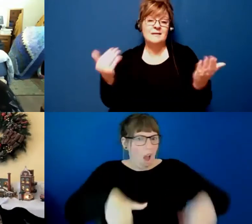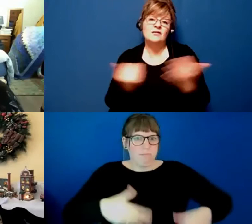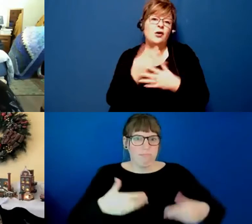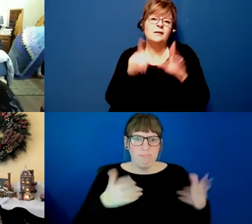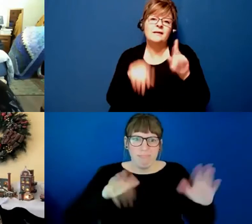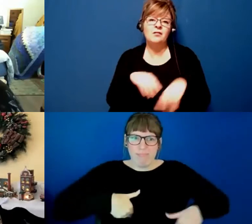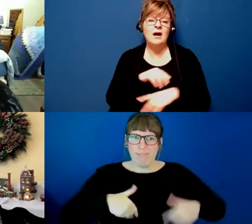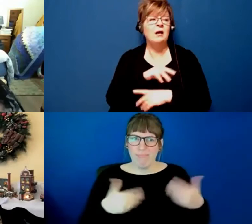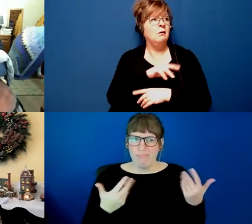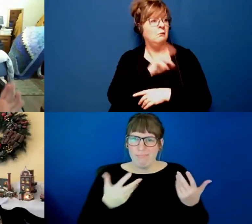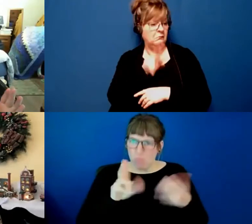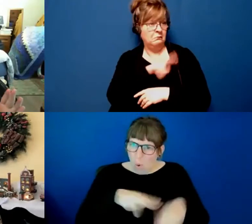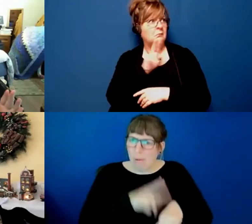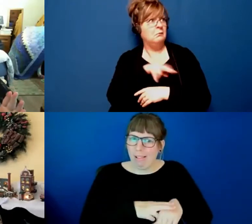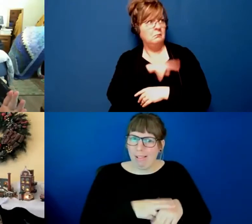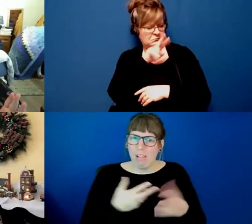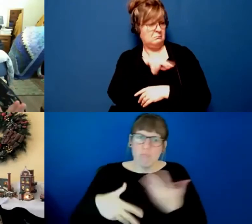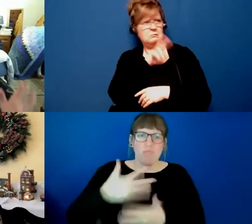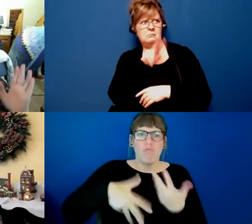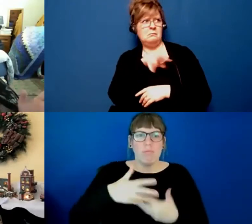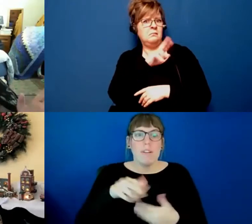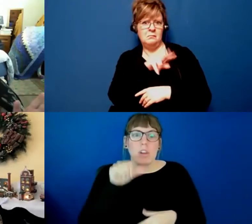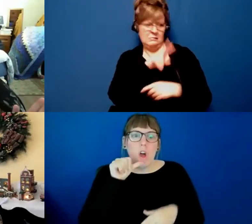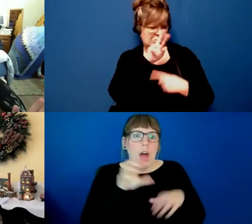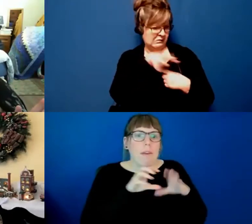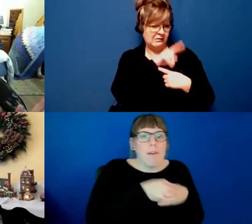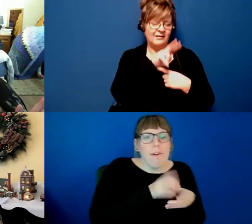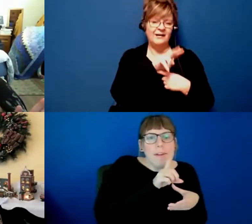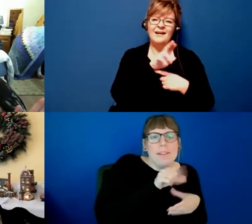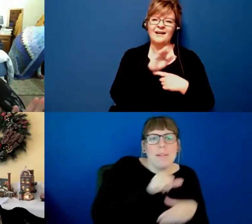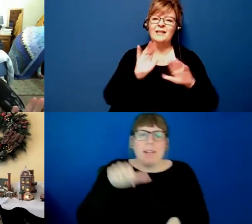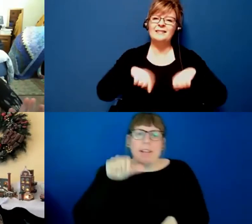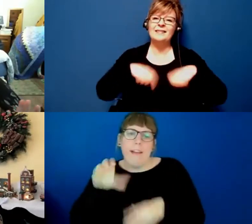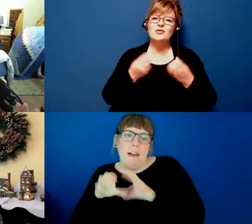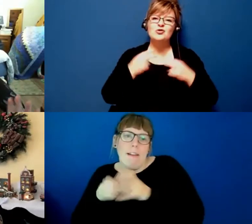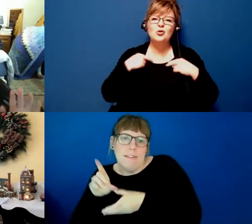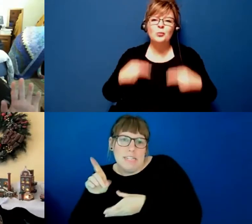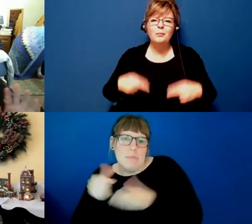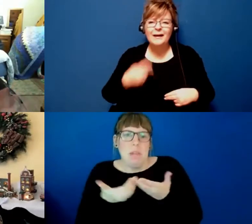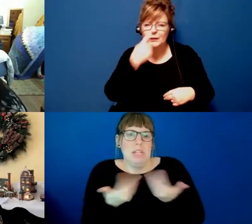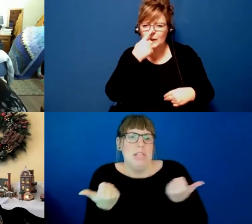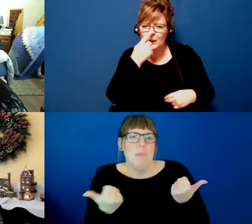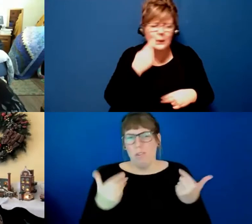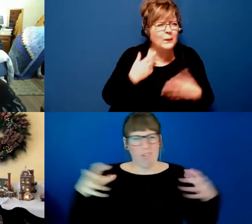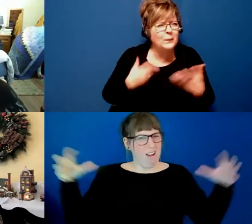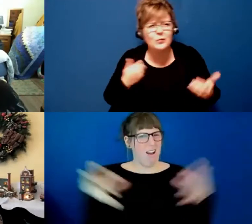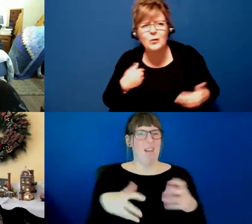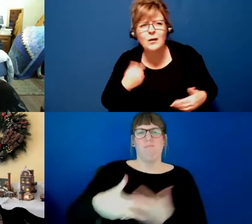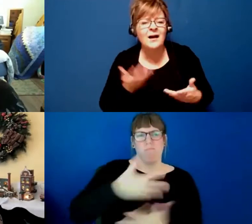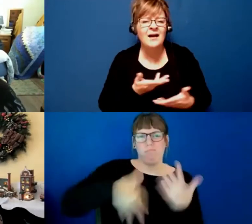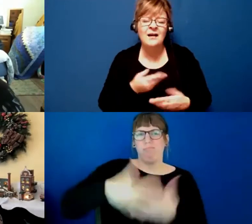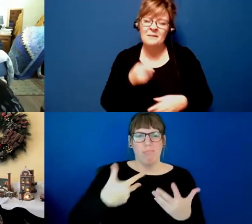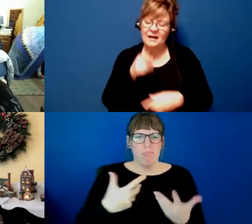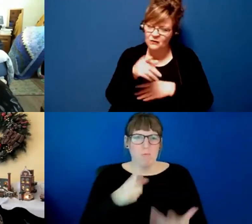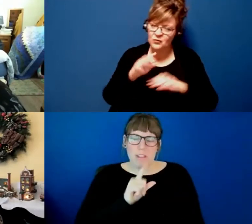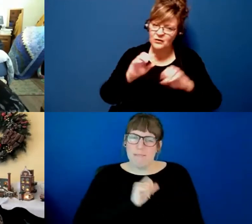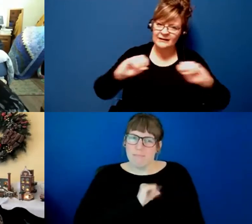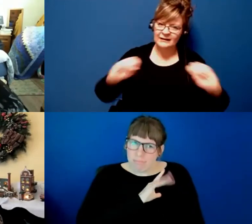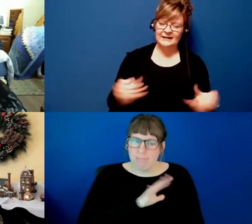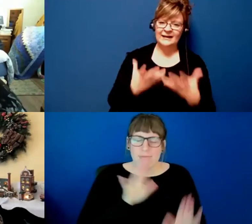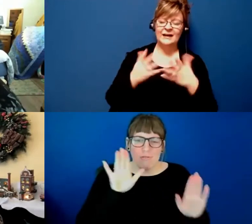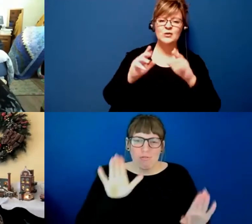it is integrated, that it's not segregating them off to the side and making them, that's actually